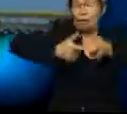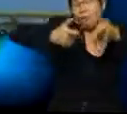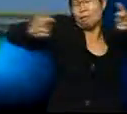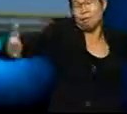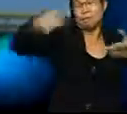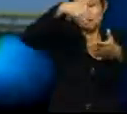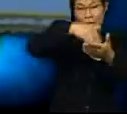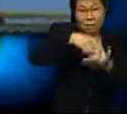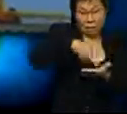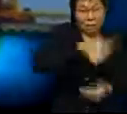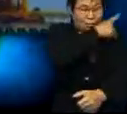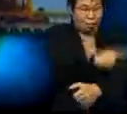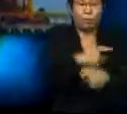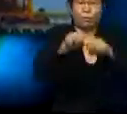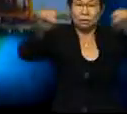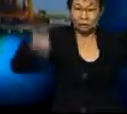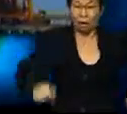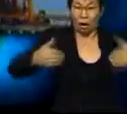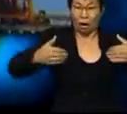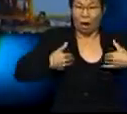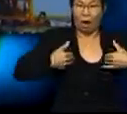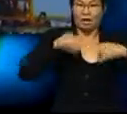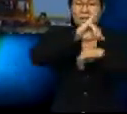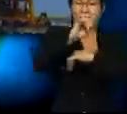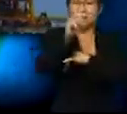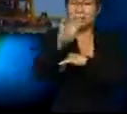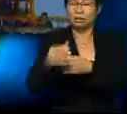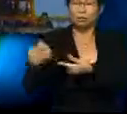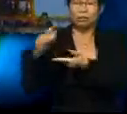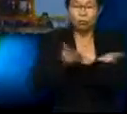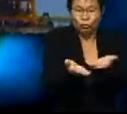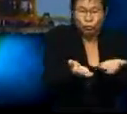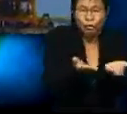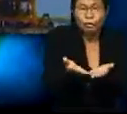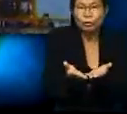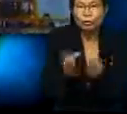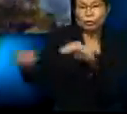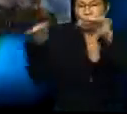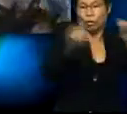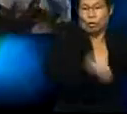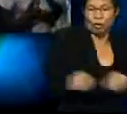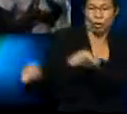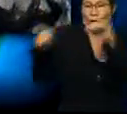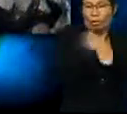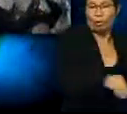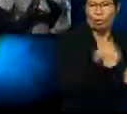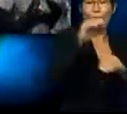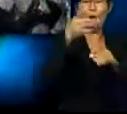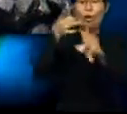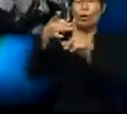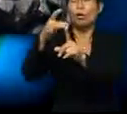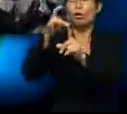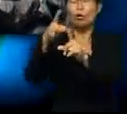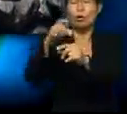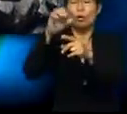This power station is equipped with a jetty to facilitate the unloading of coal. Let's take a